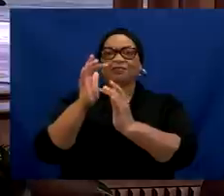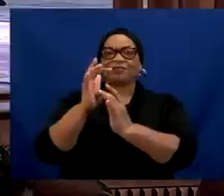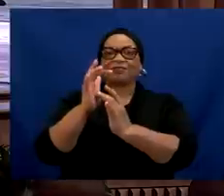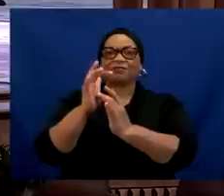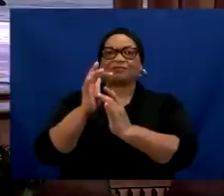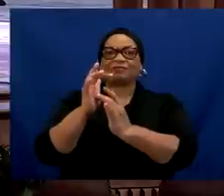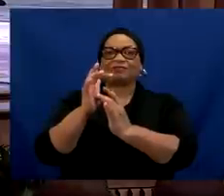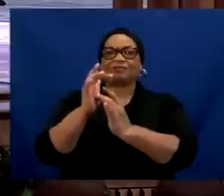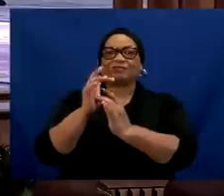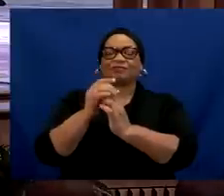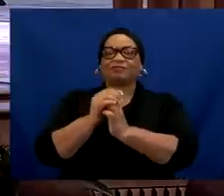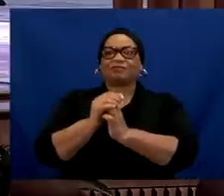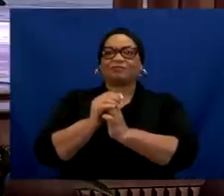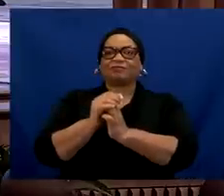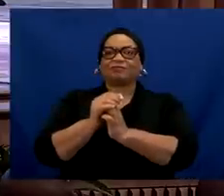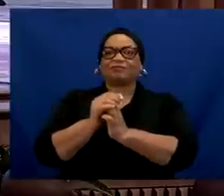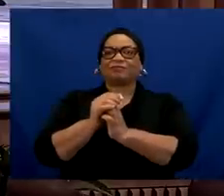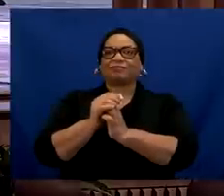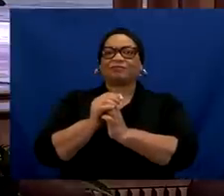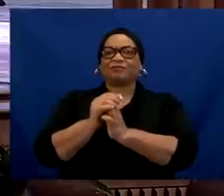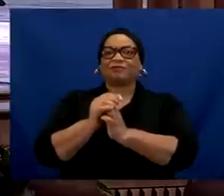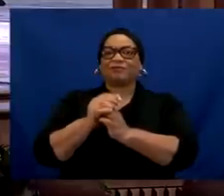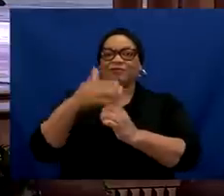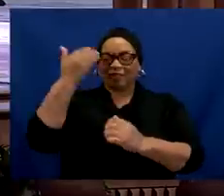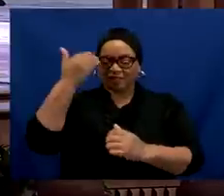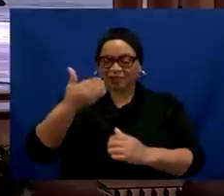Hallelujah. I bless your name.